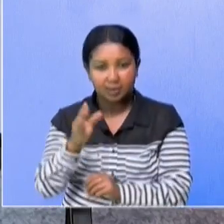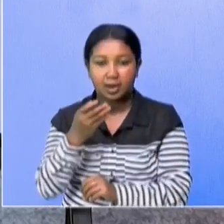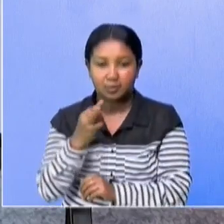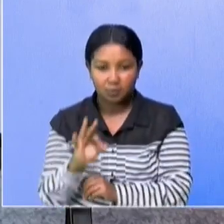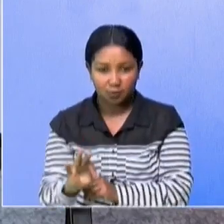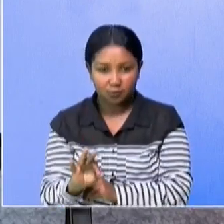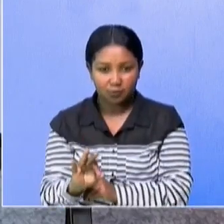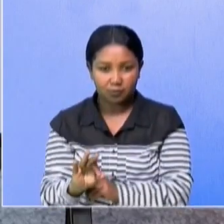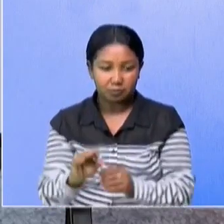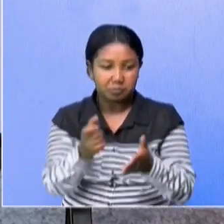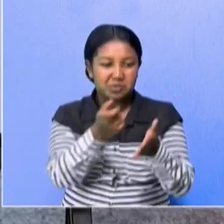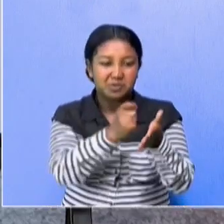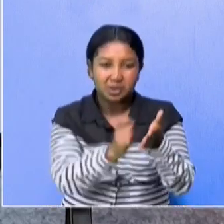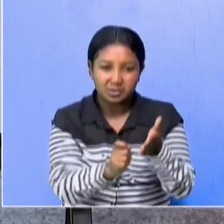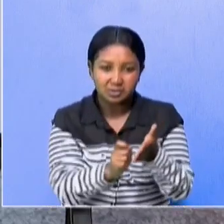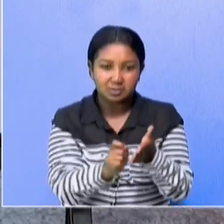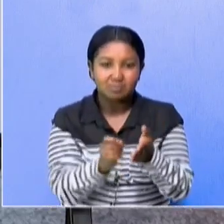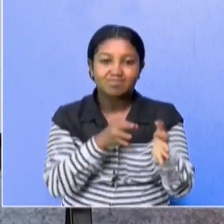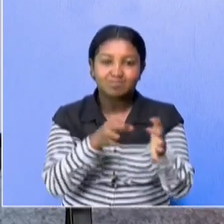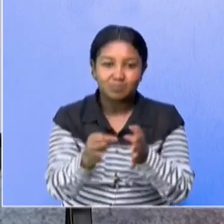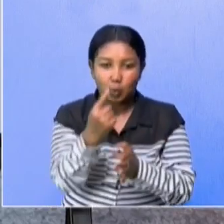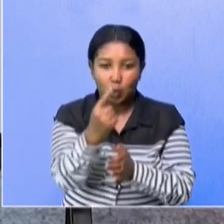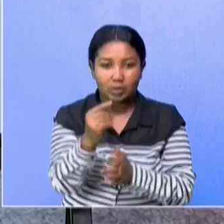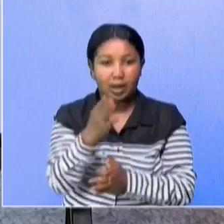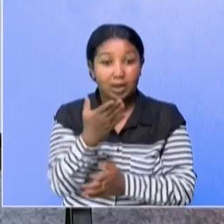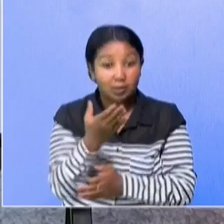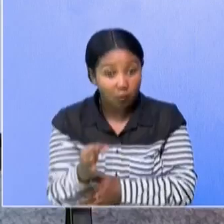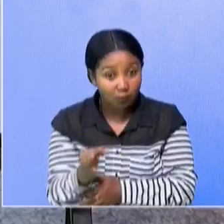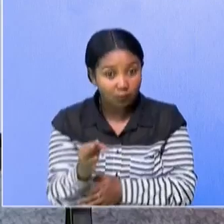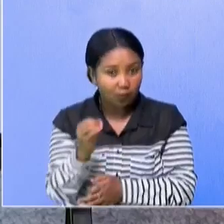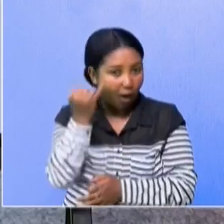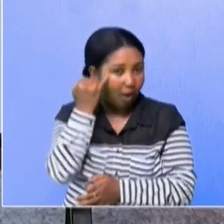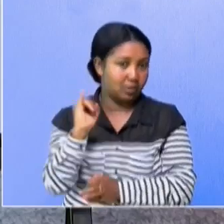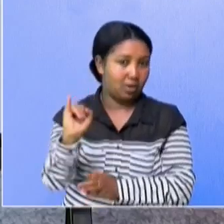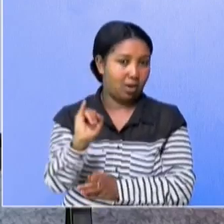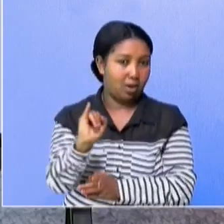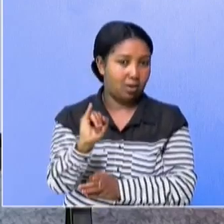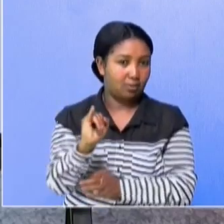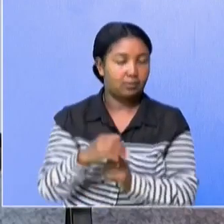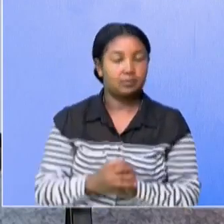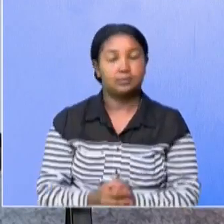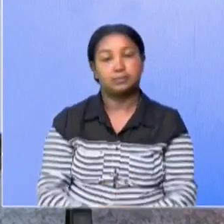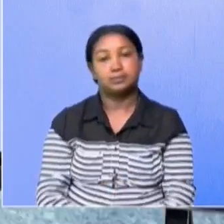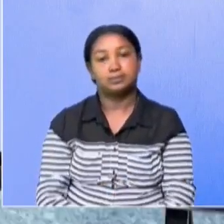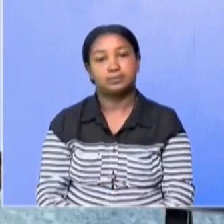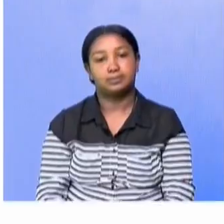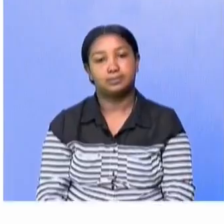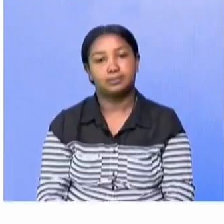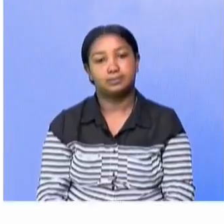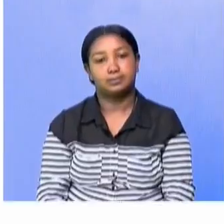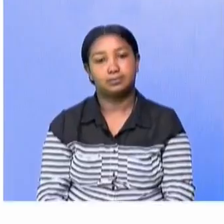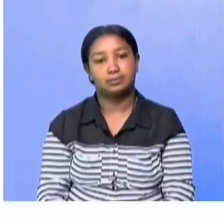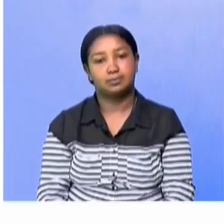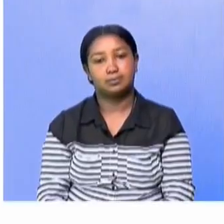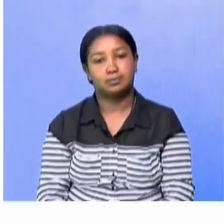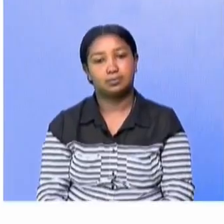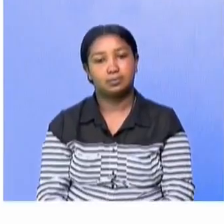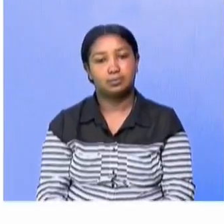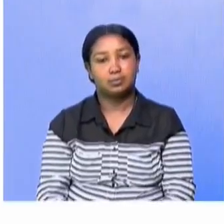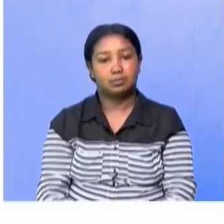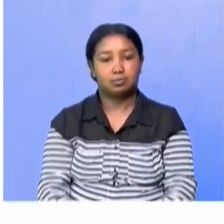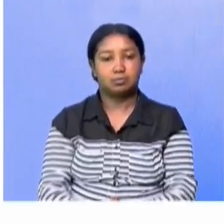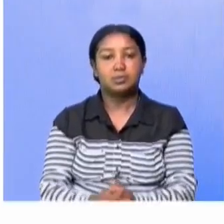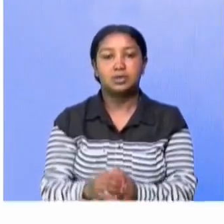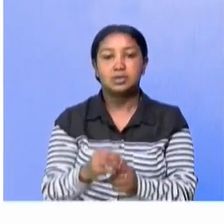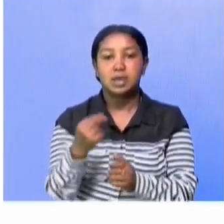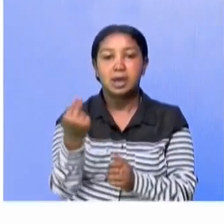of text which tells about only one kind of idea. So, to explain about something,